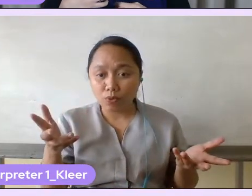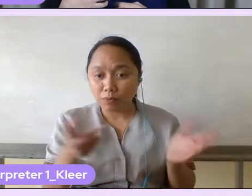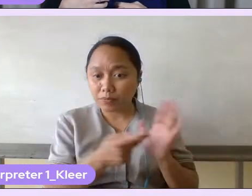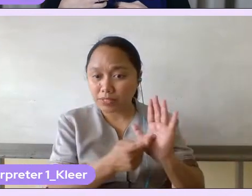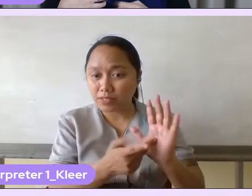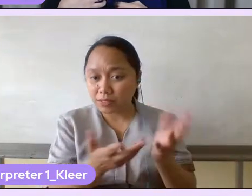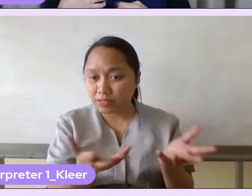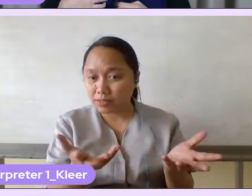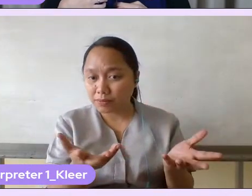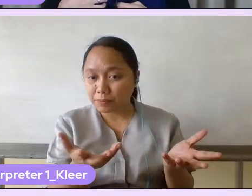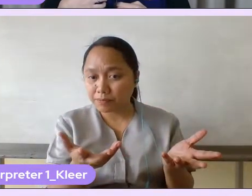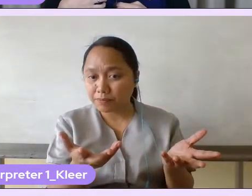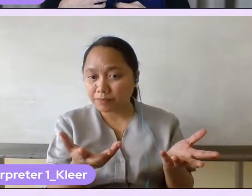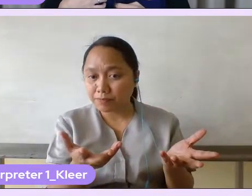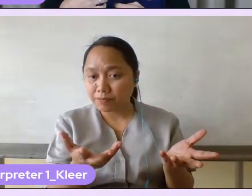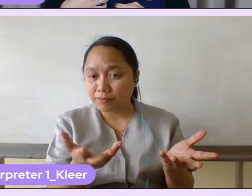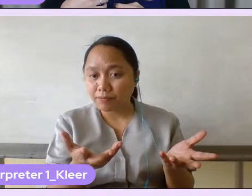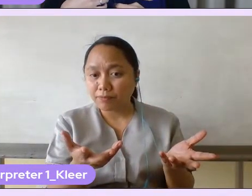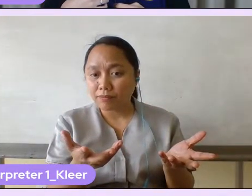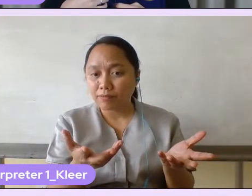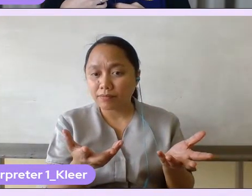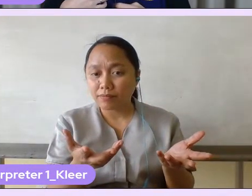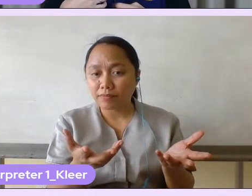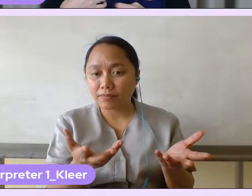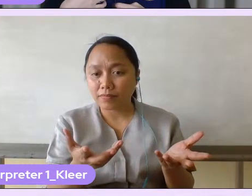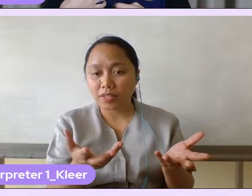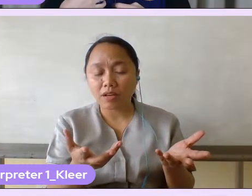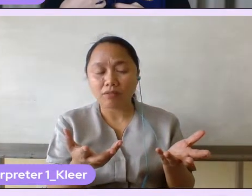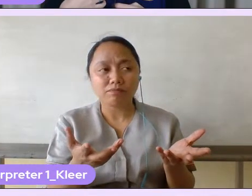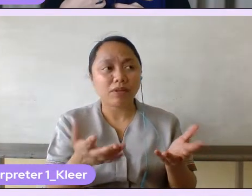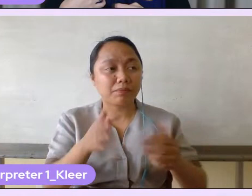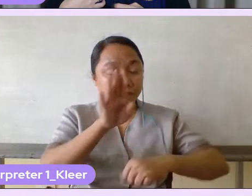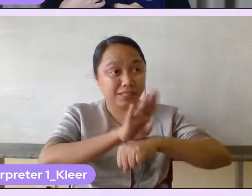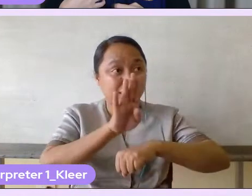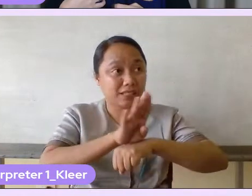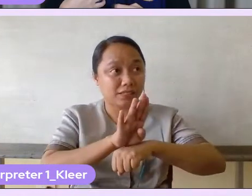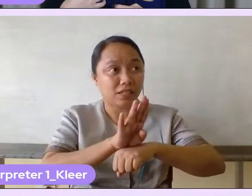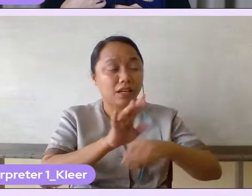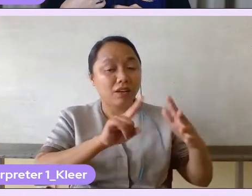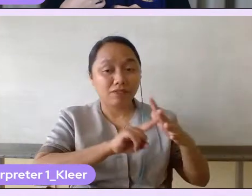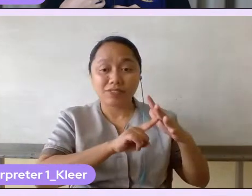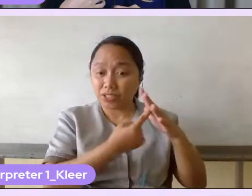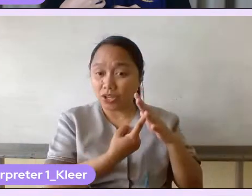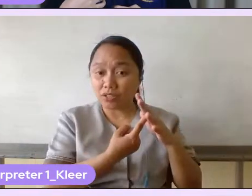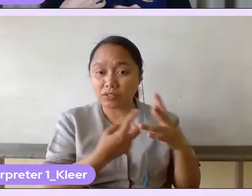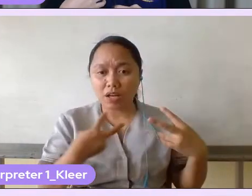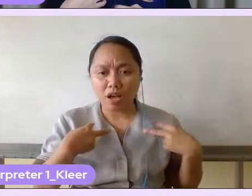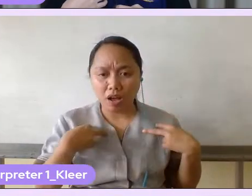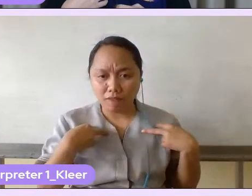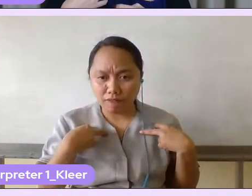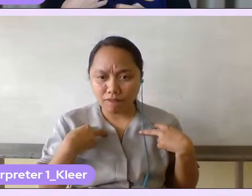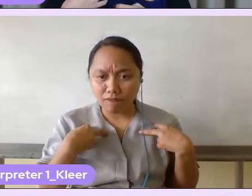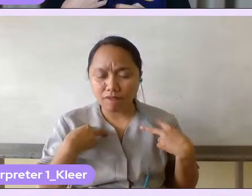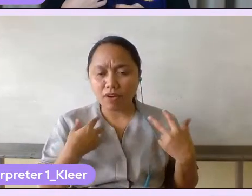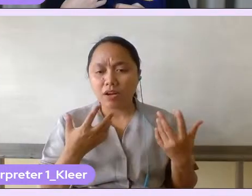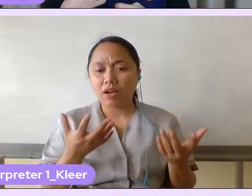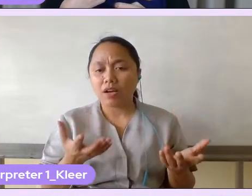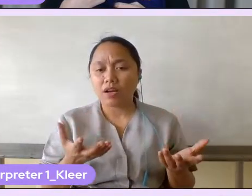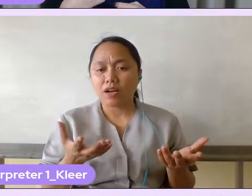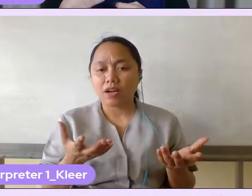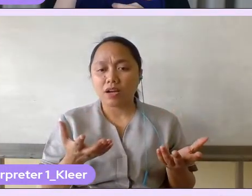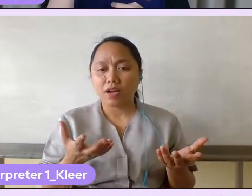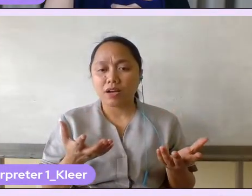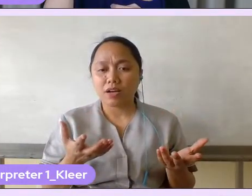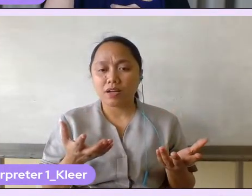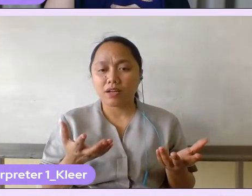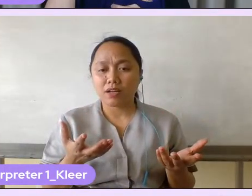Sana sa magagaling to from the startups, which are kahit men or women-led, na magiging